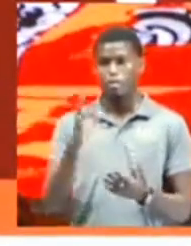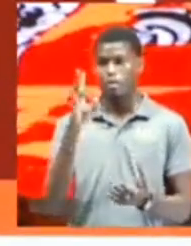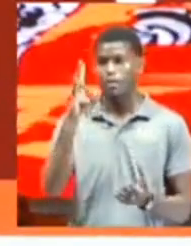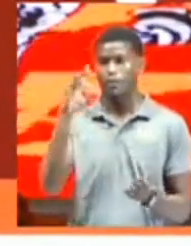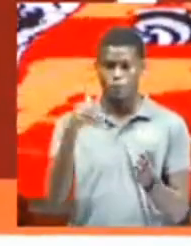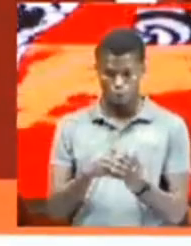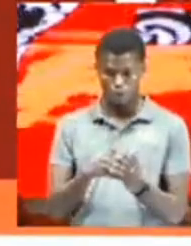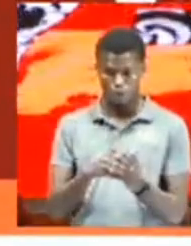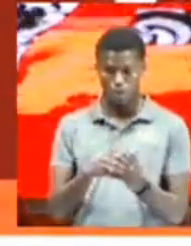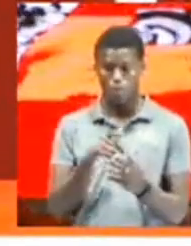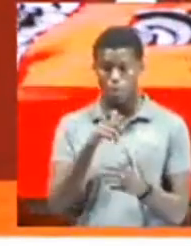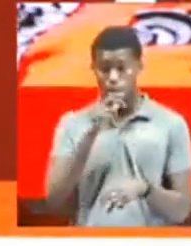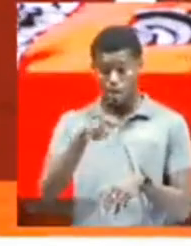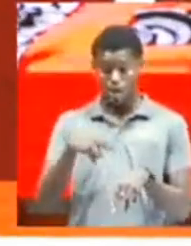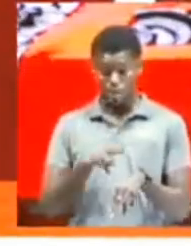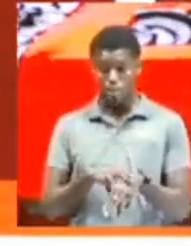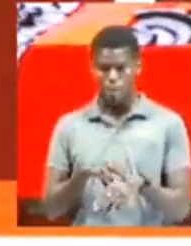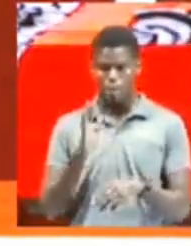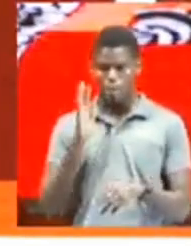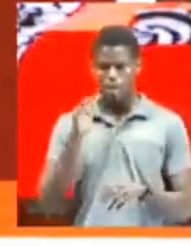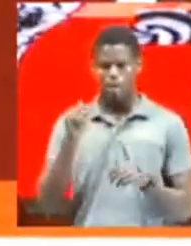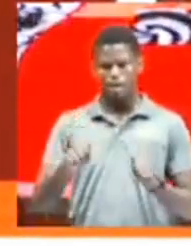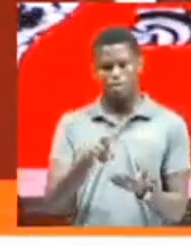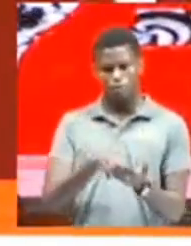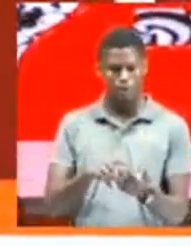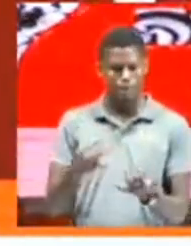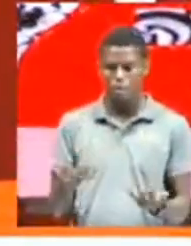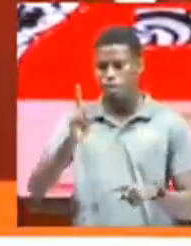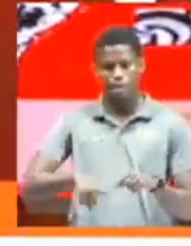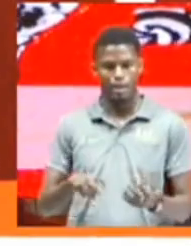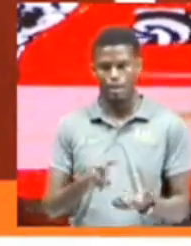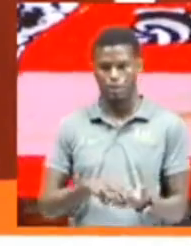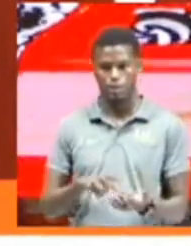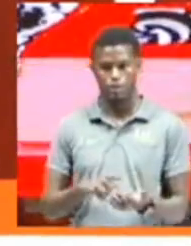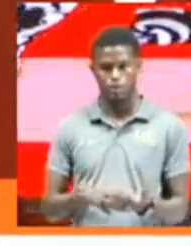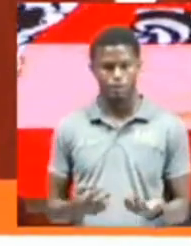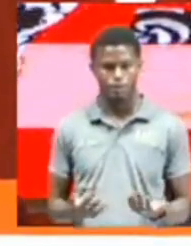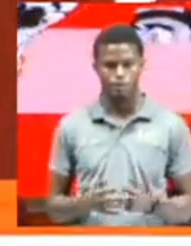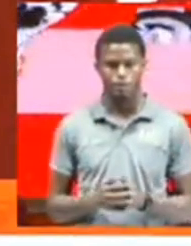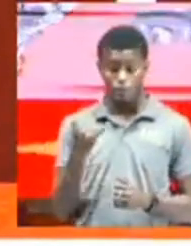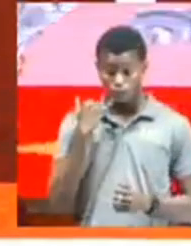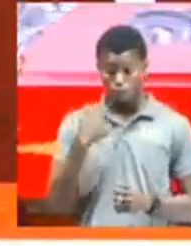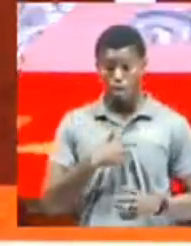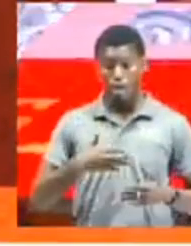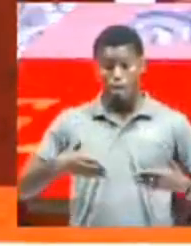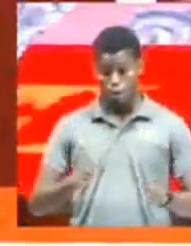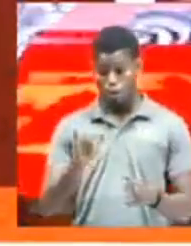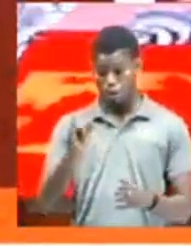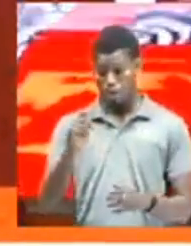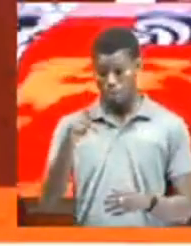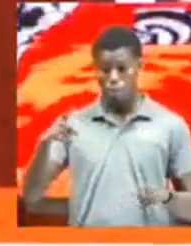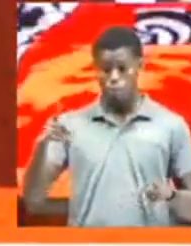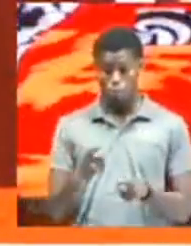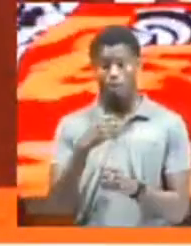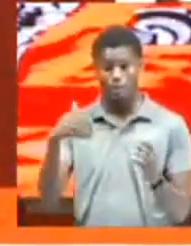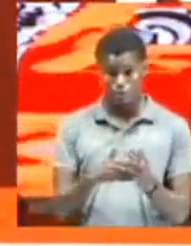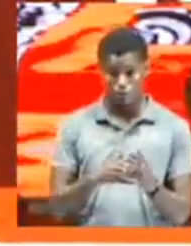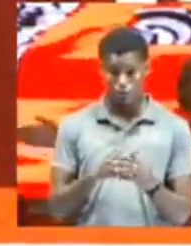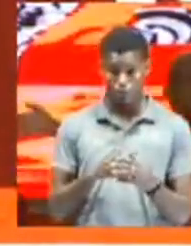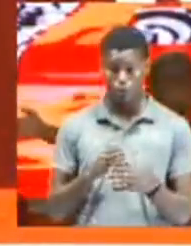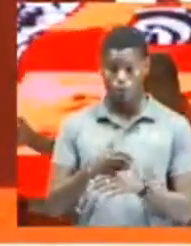read, cannot read. If we allow Labour right to win again, Over 5 years, that's